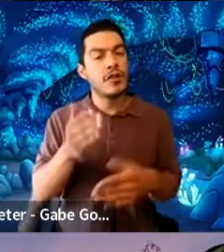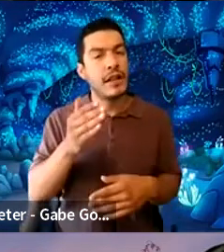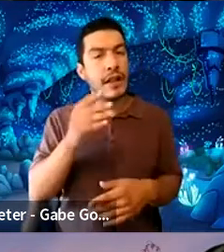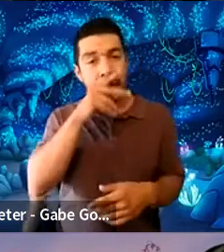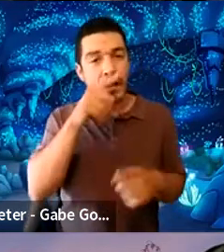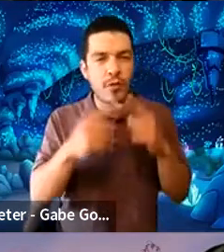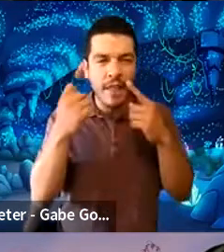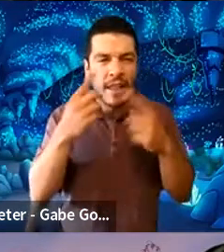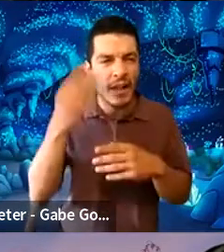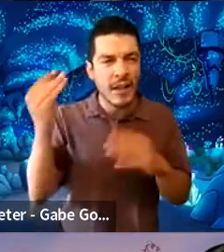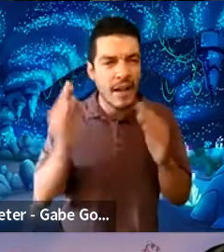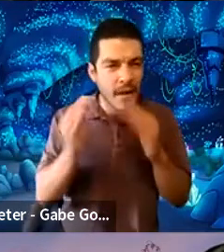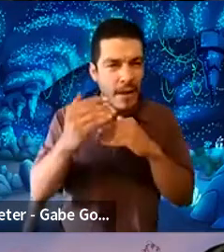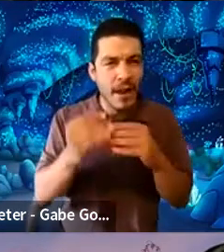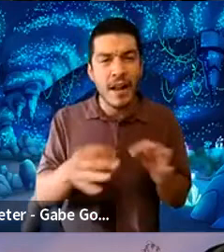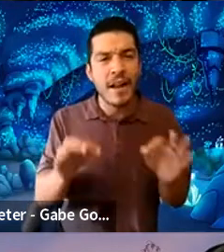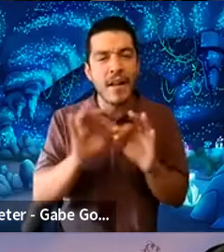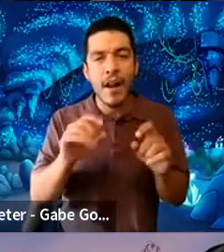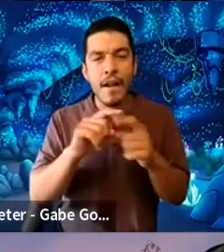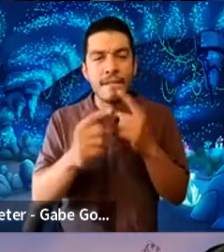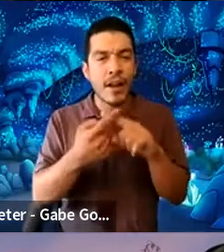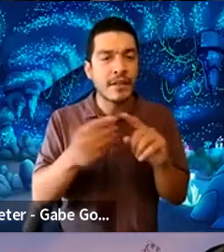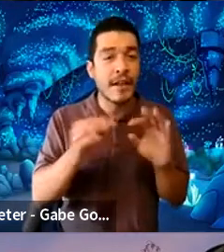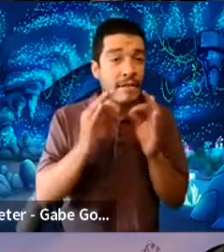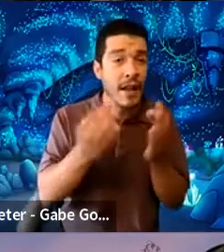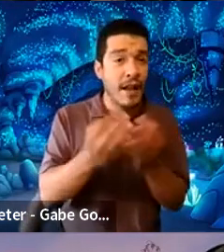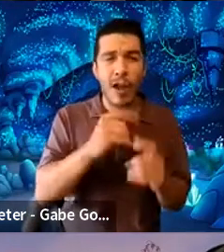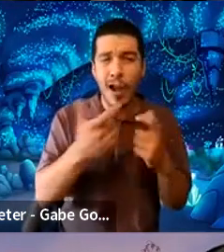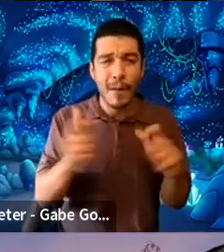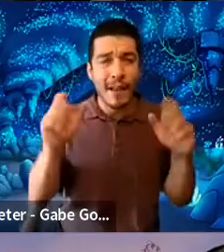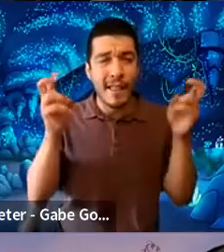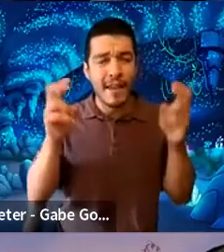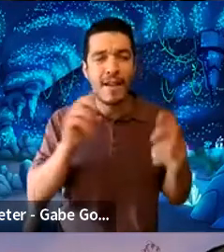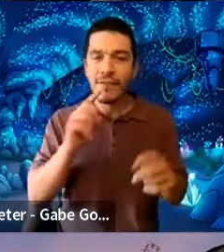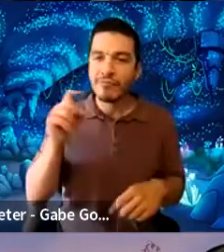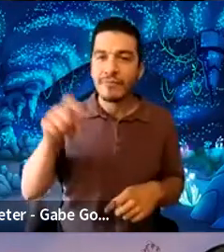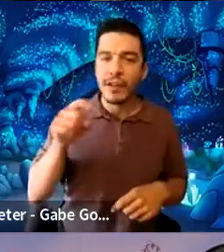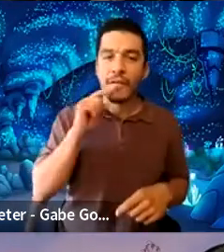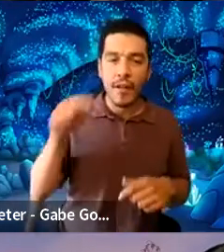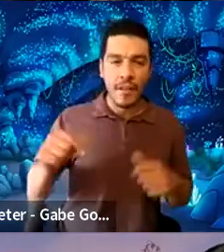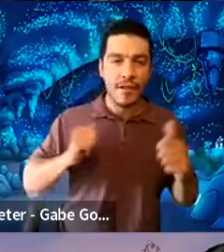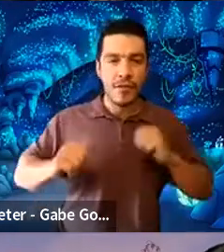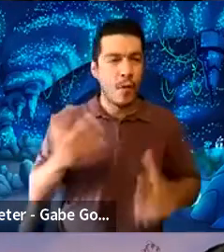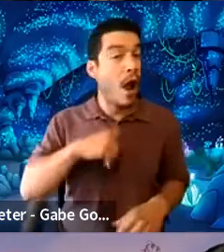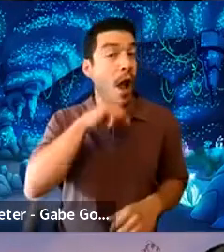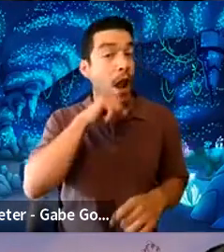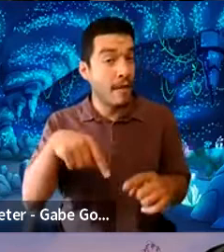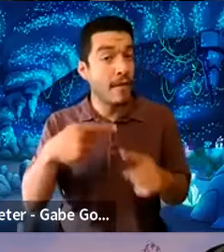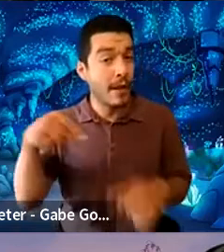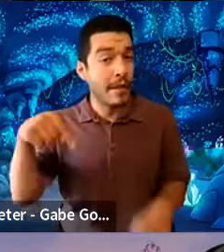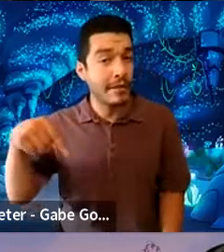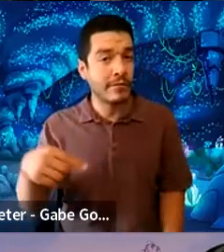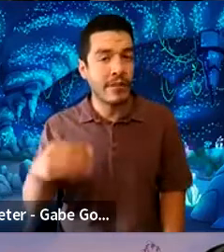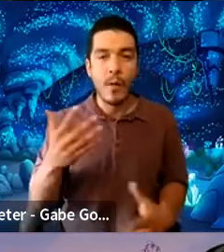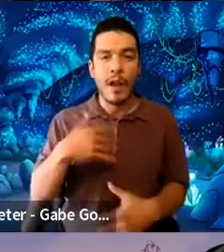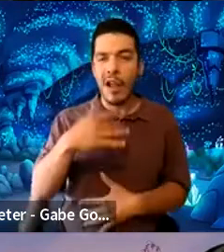of the box, and the value of family and friends, all those big themes that are so central to Eureka are what I love about it, and what